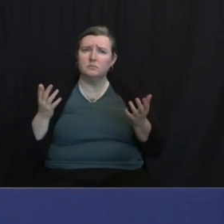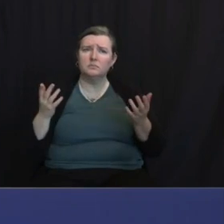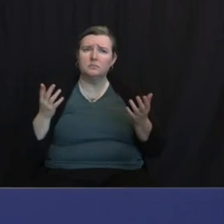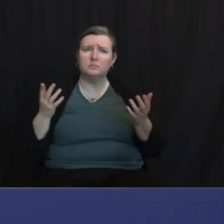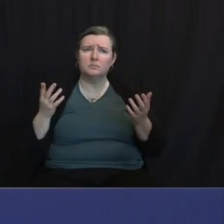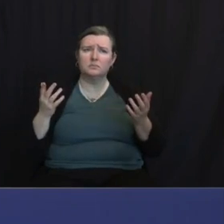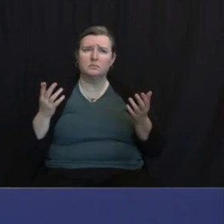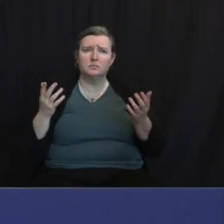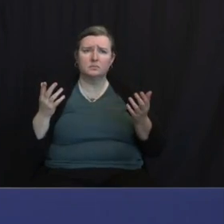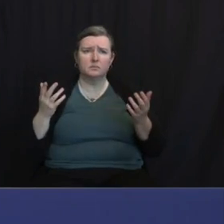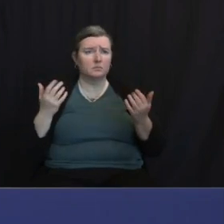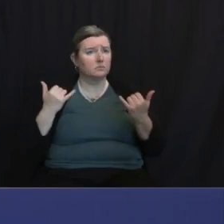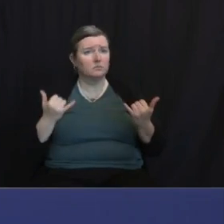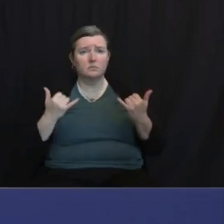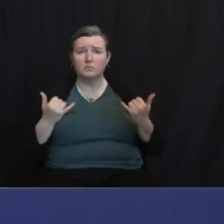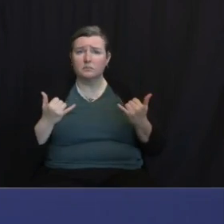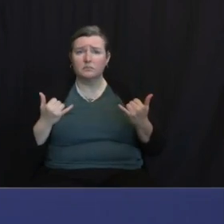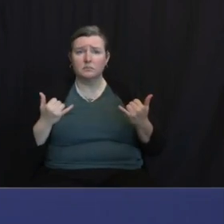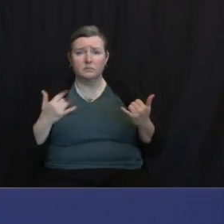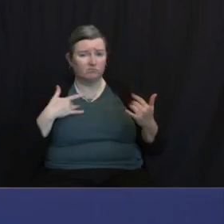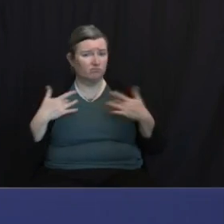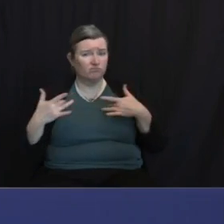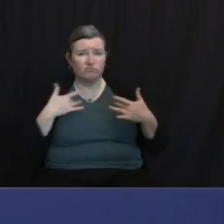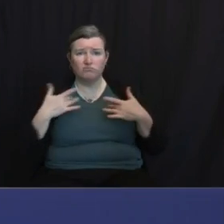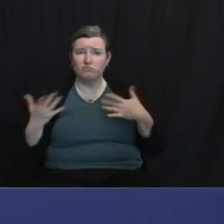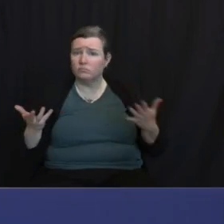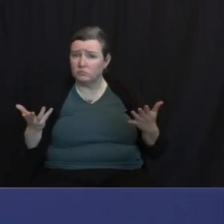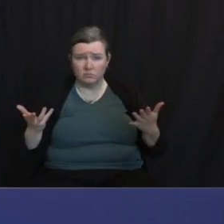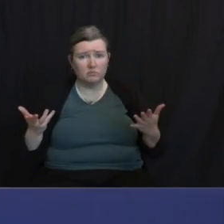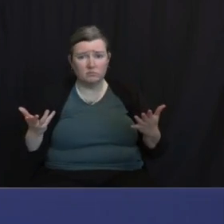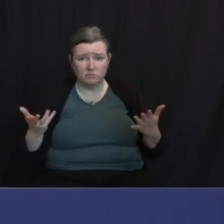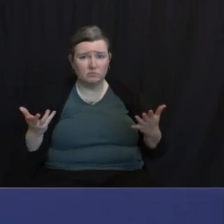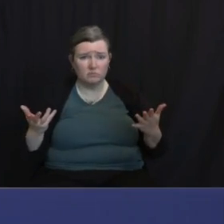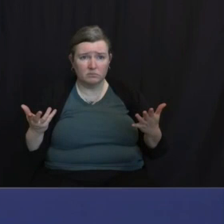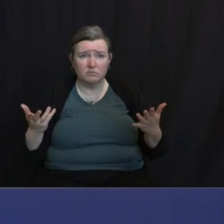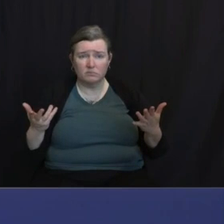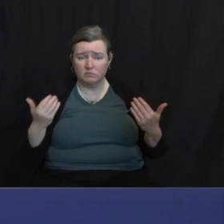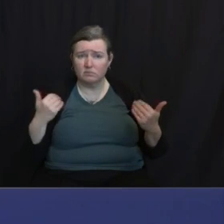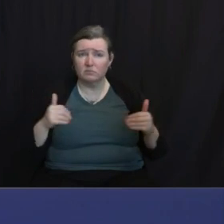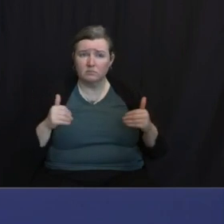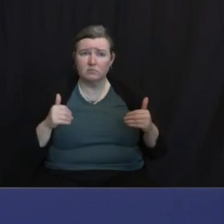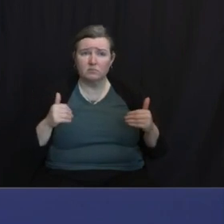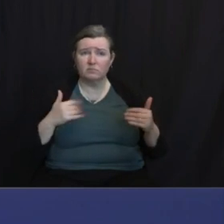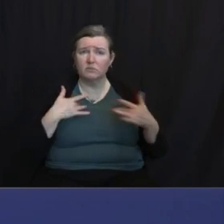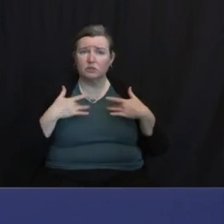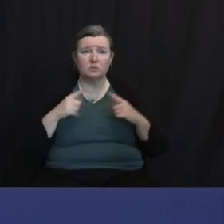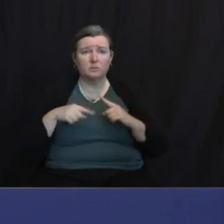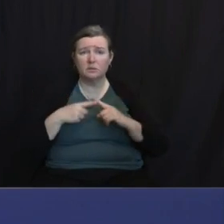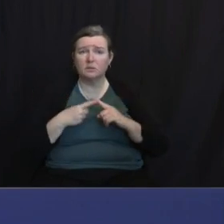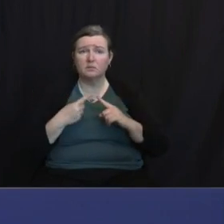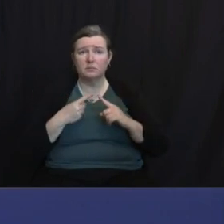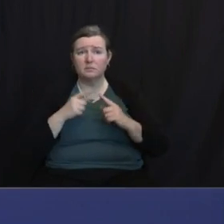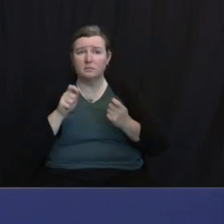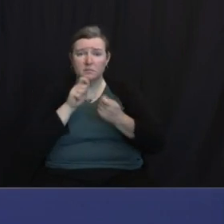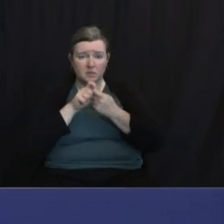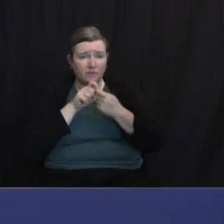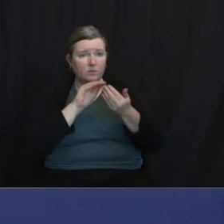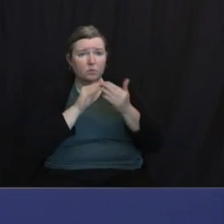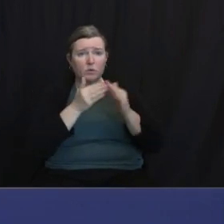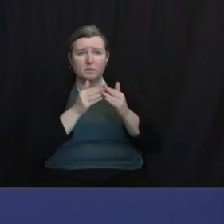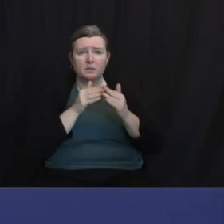earlier, we are concerned, and we're concerned about certain communities being, and this has not just been the Asian